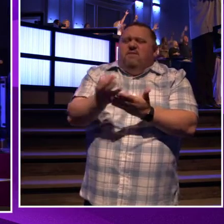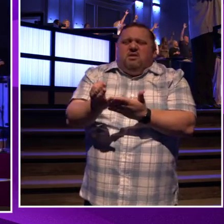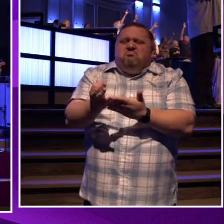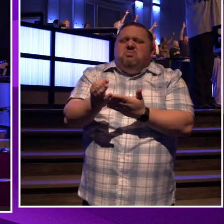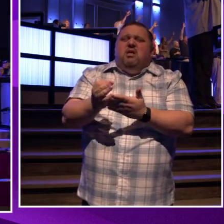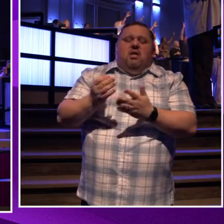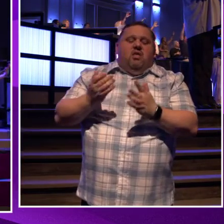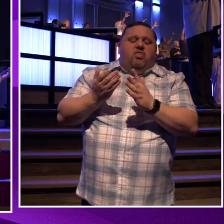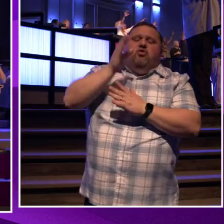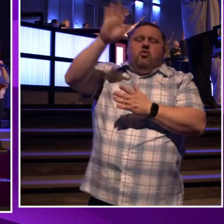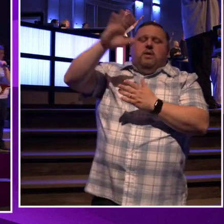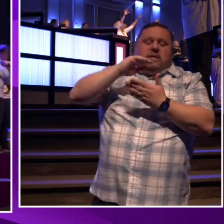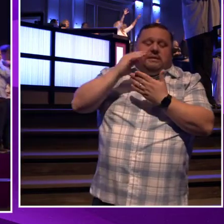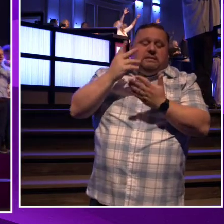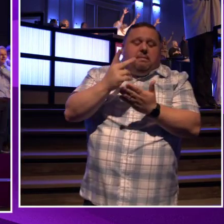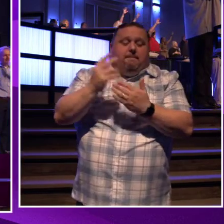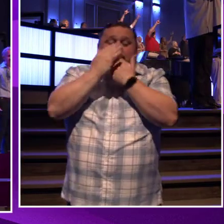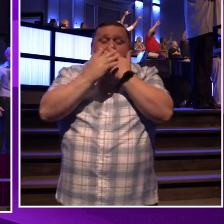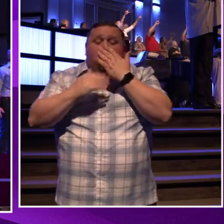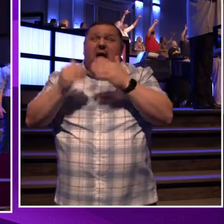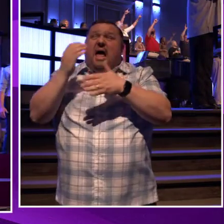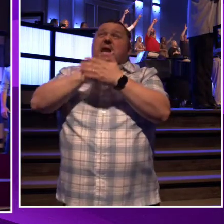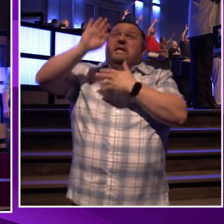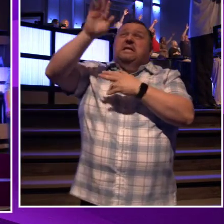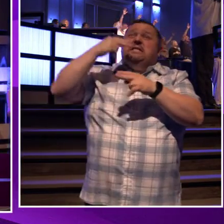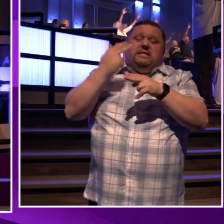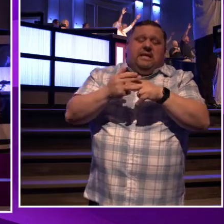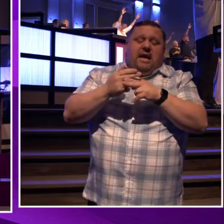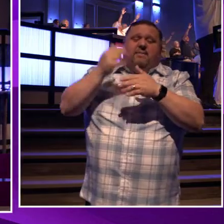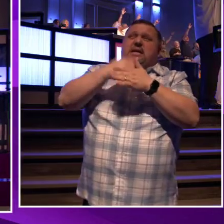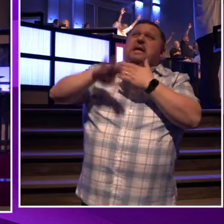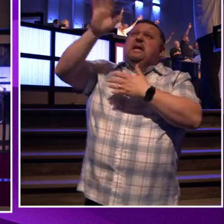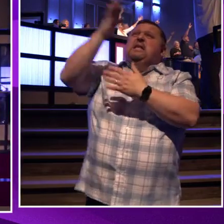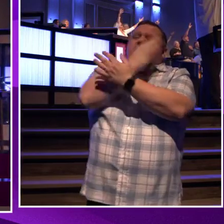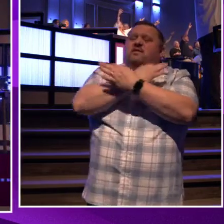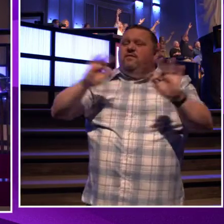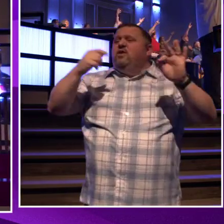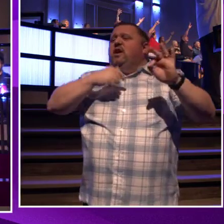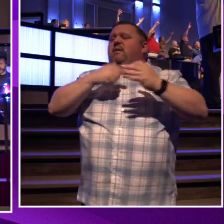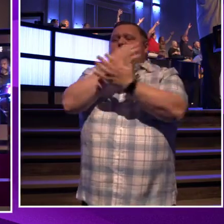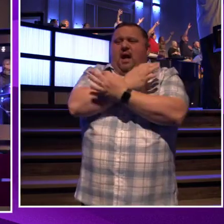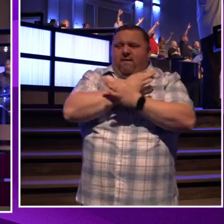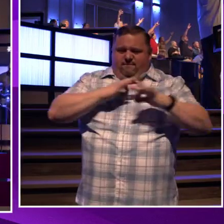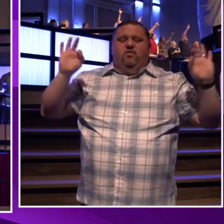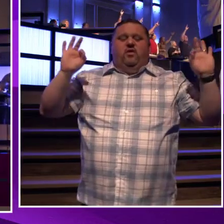In his freedom I am free.